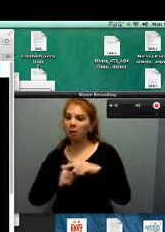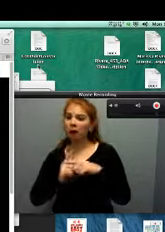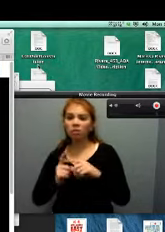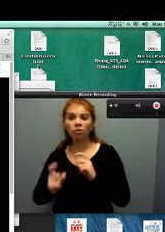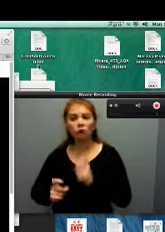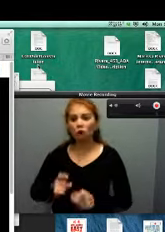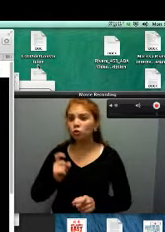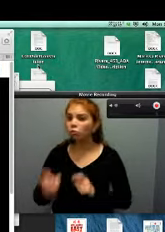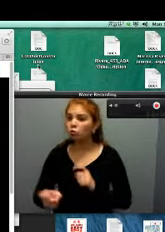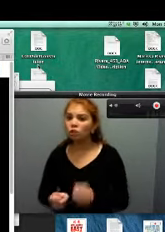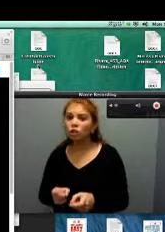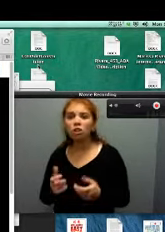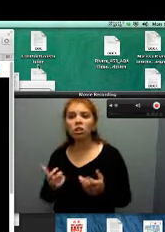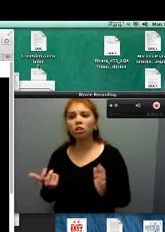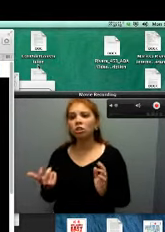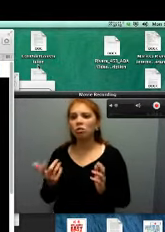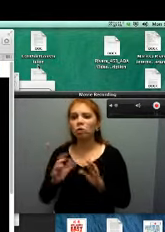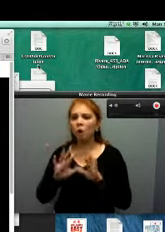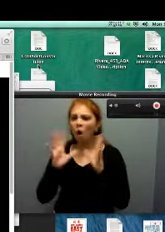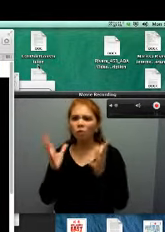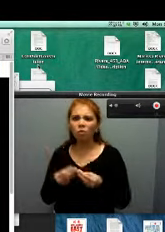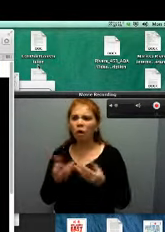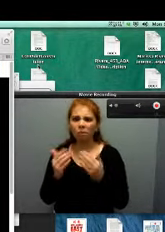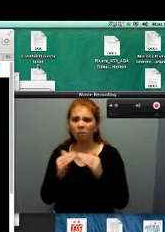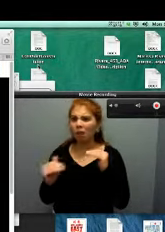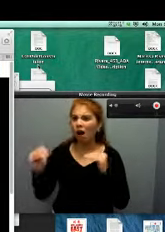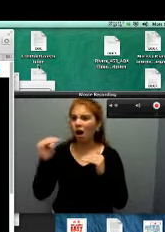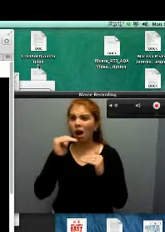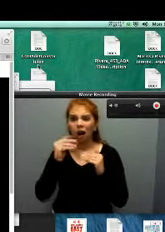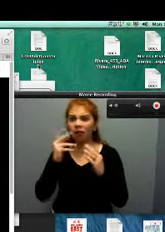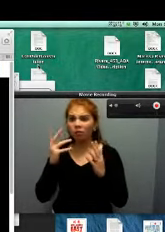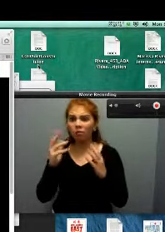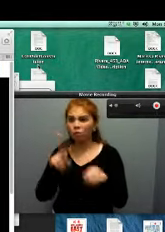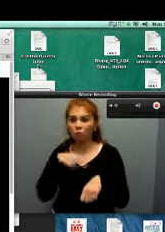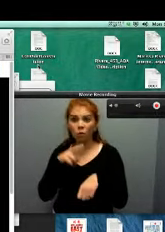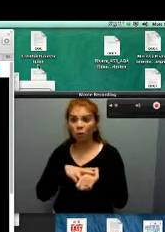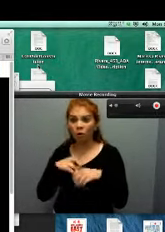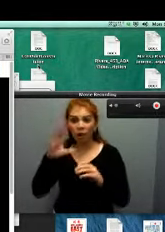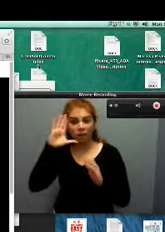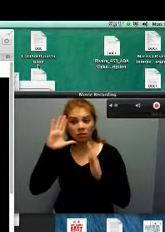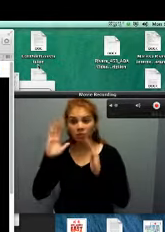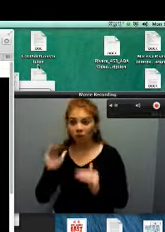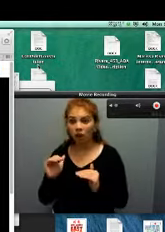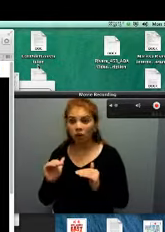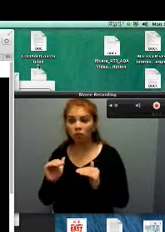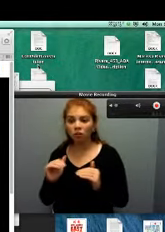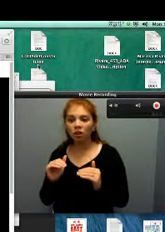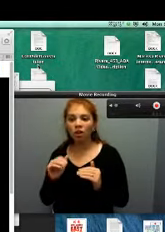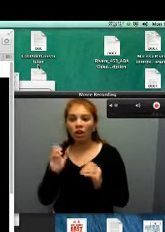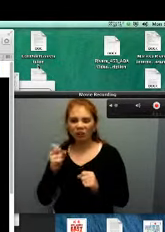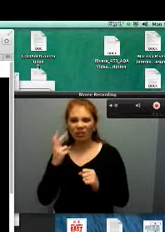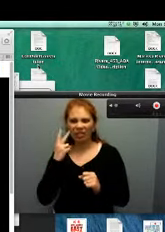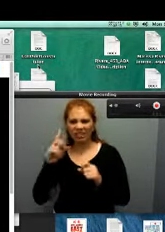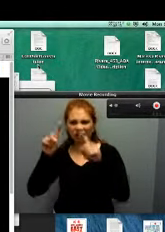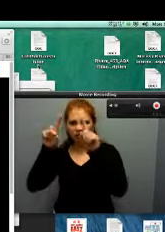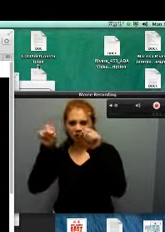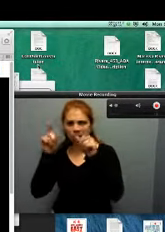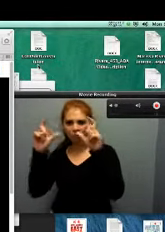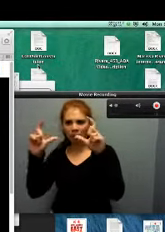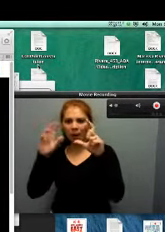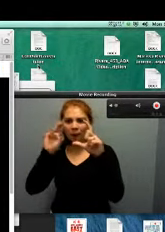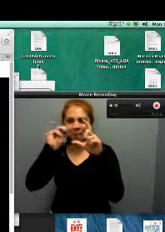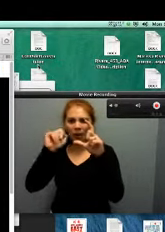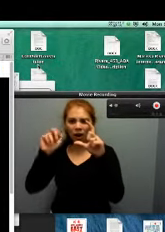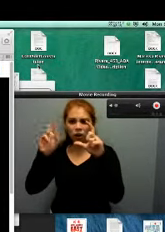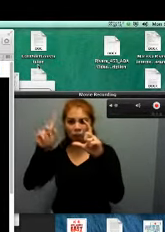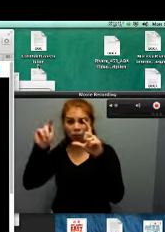contributions, over and above normal expectations. As you can see, in parentheses it says minority. That means